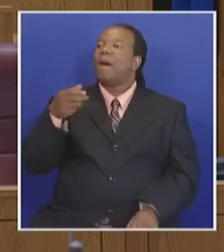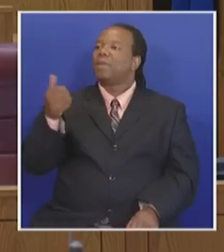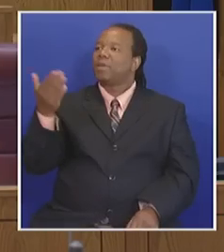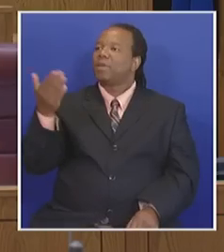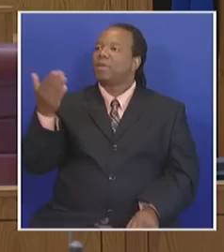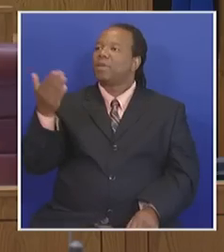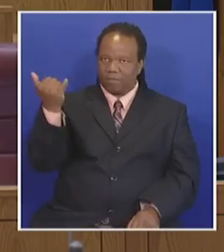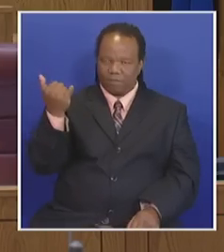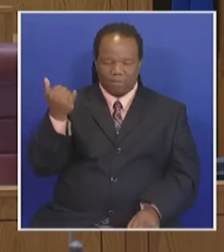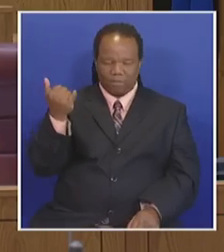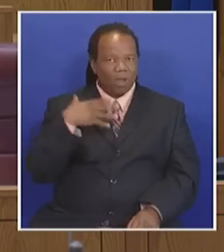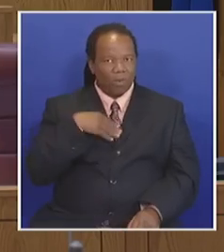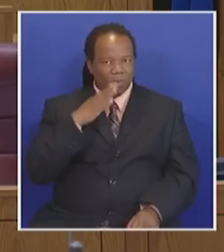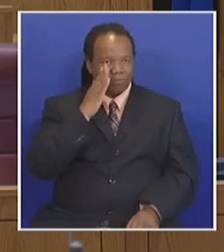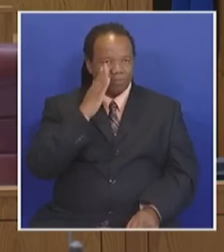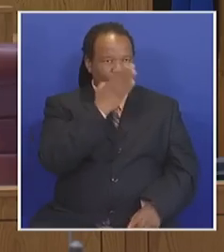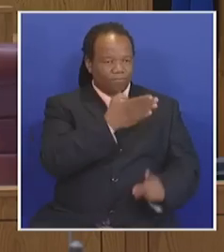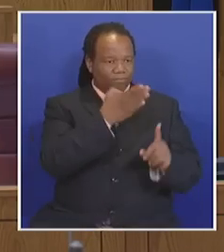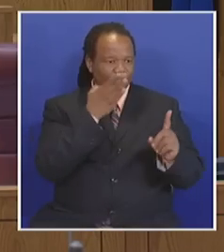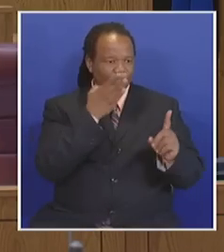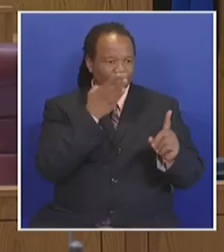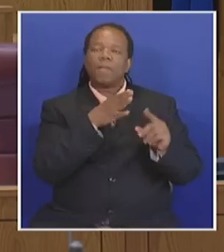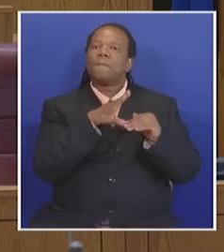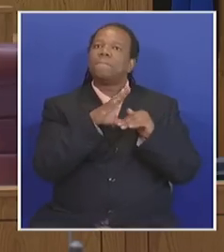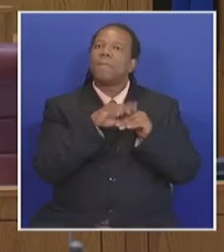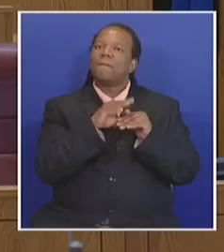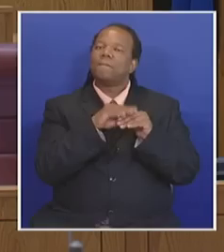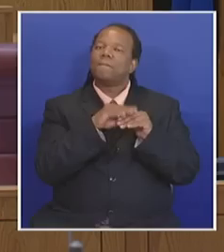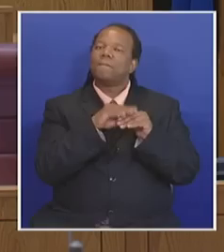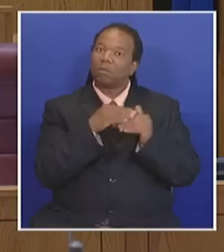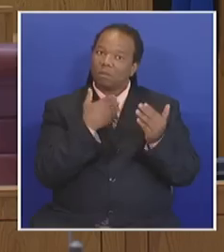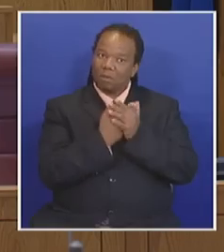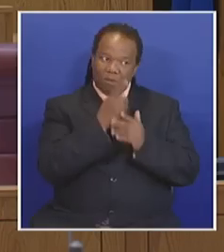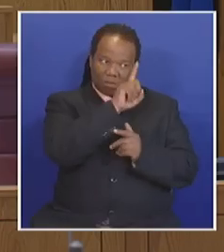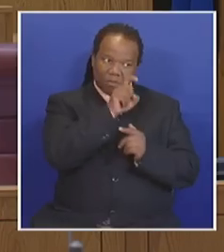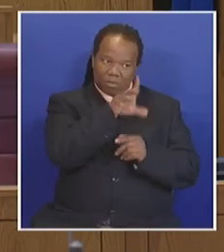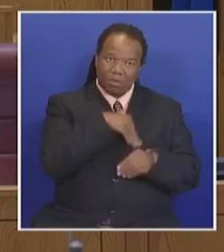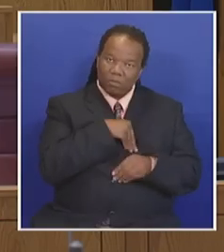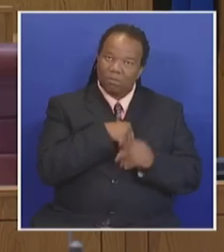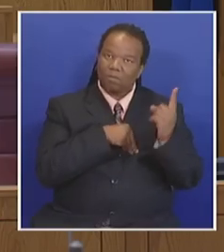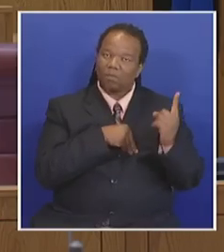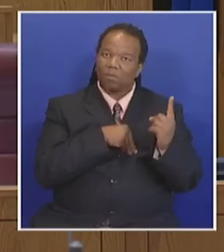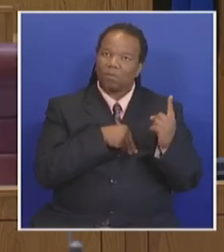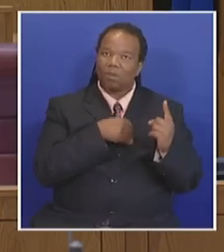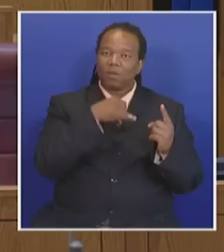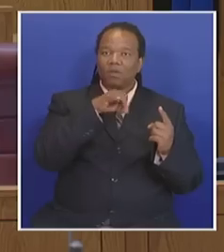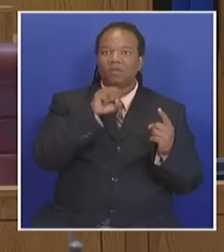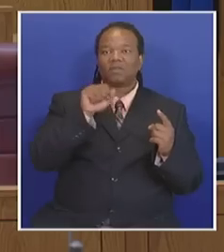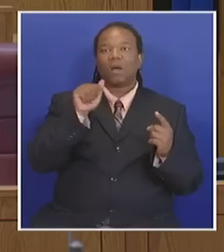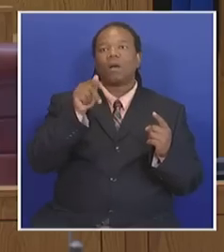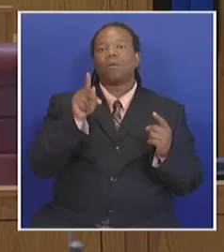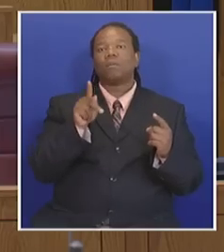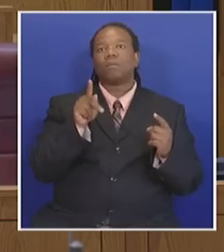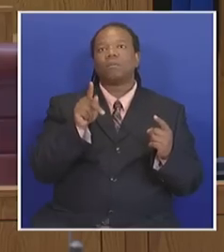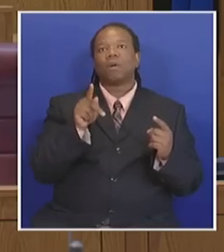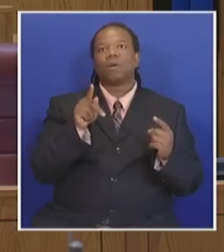just want to ask whether Honorable Member is prepared to take a question. Honorable Essak, will you take a question? I